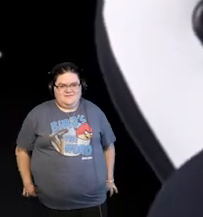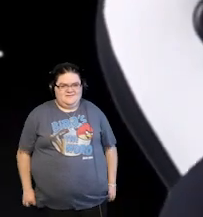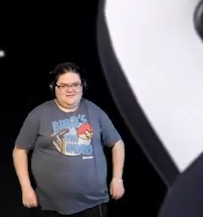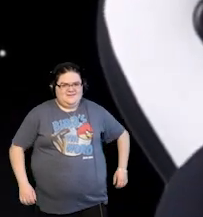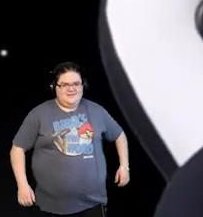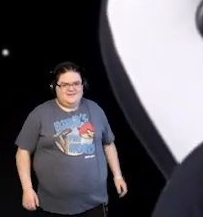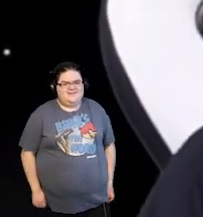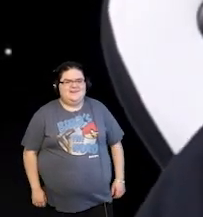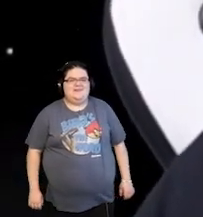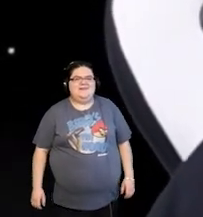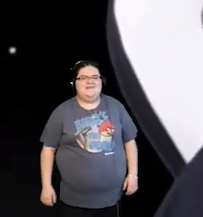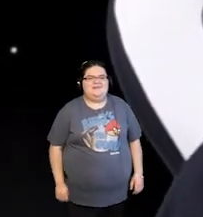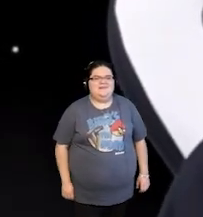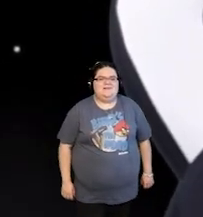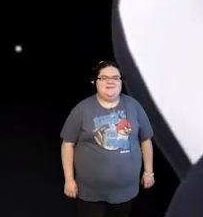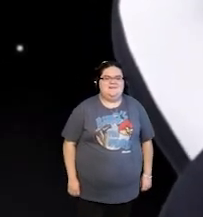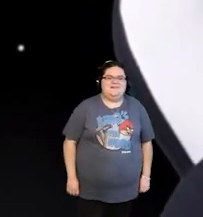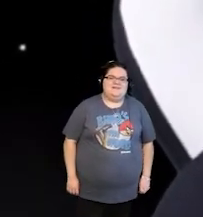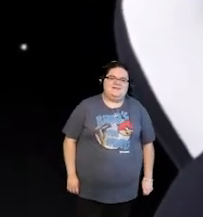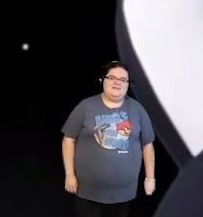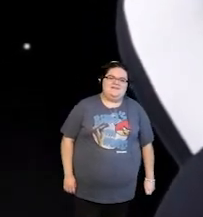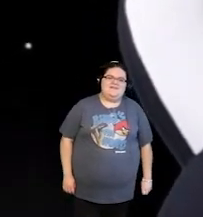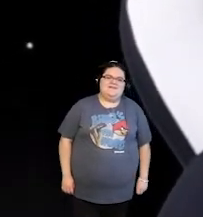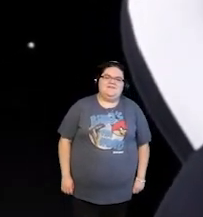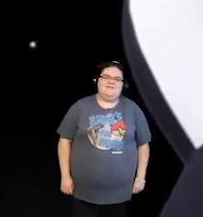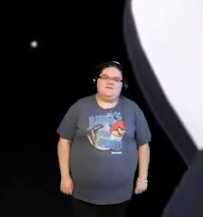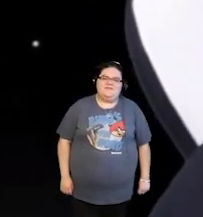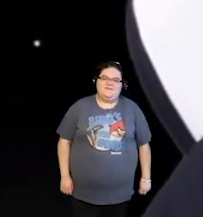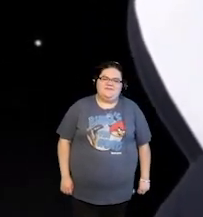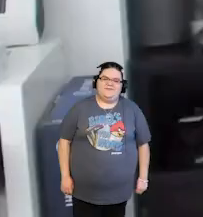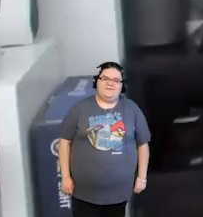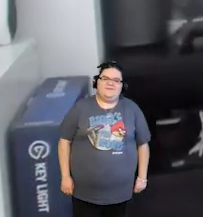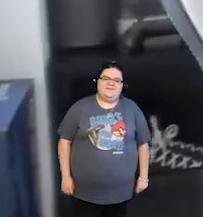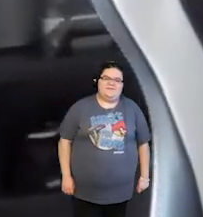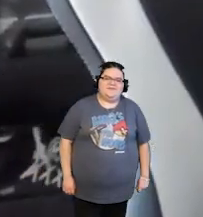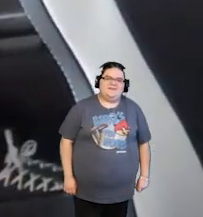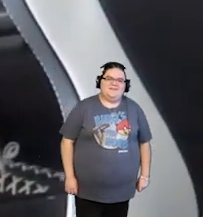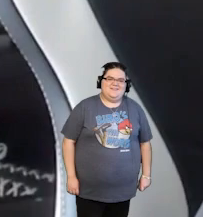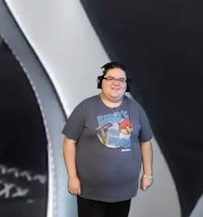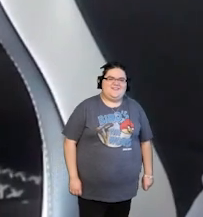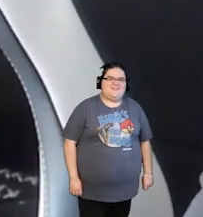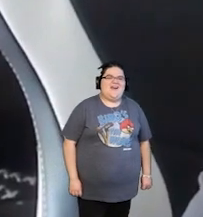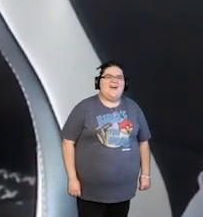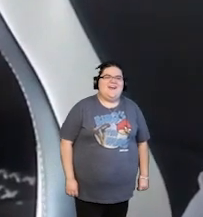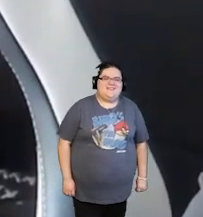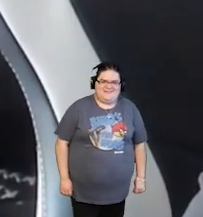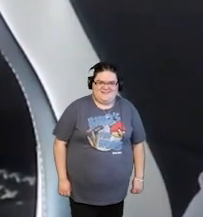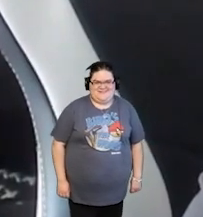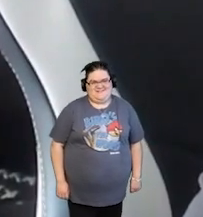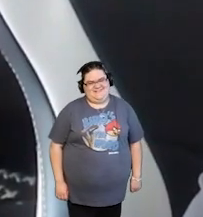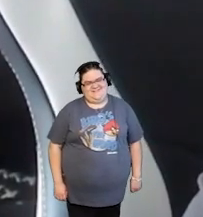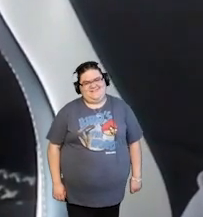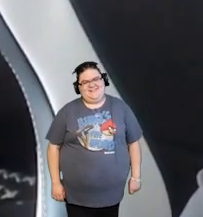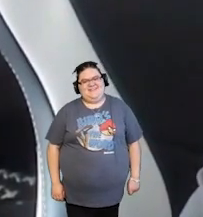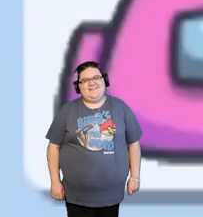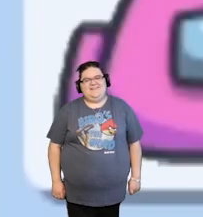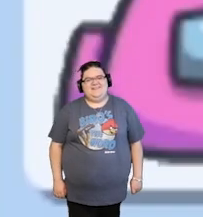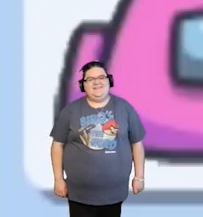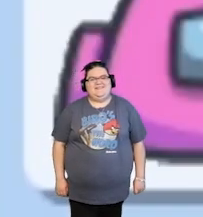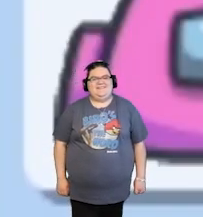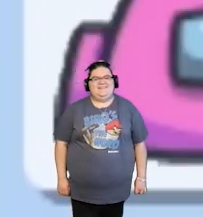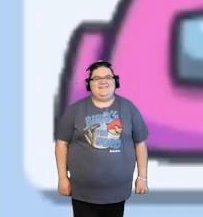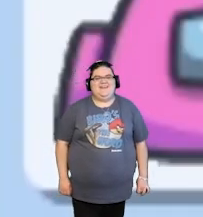He's dead. Ethan, if you vote me, you'll see in it. I don't care.